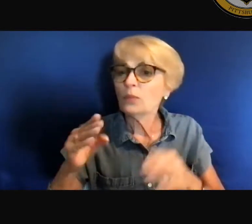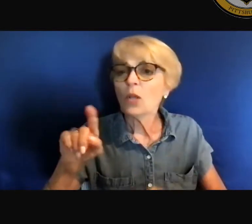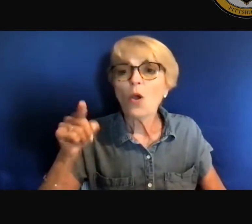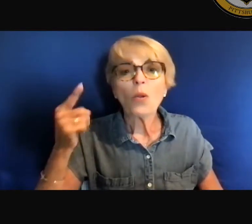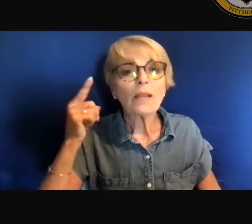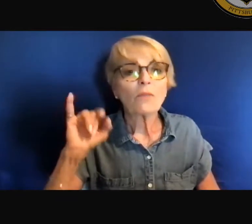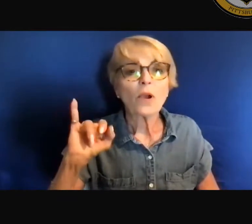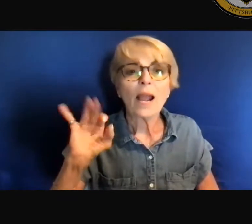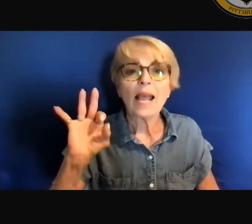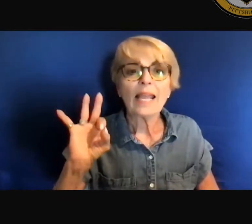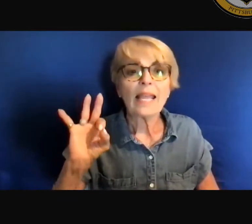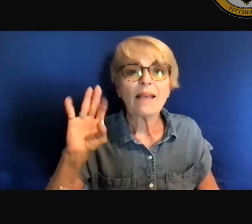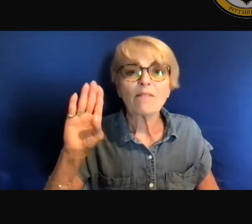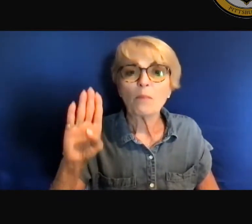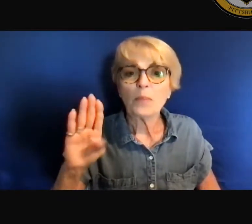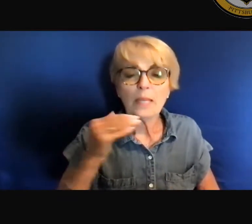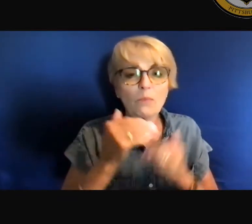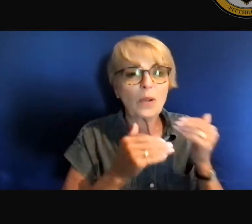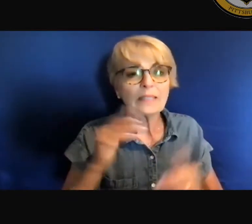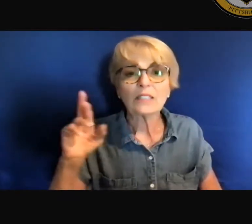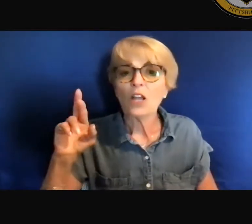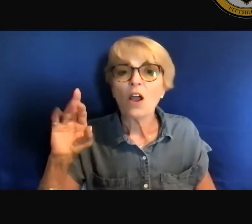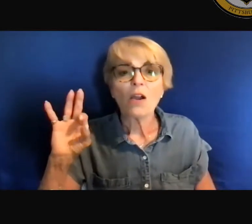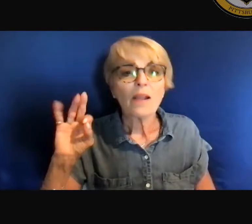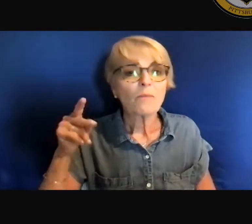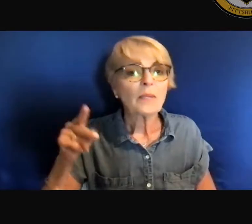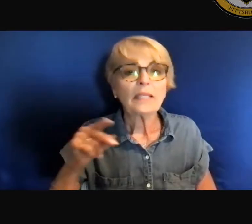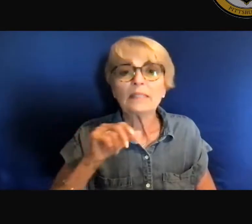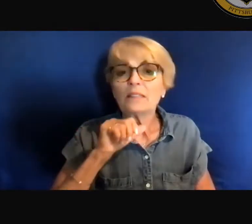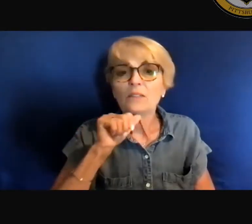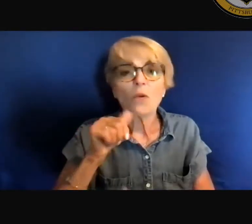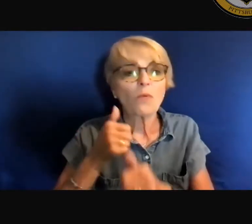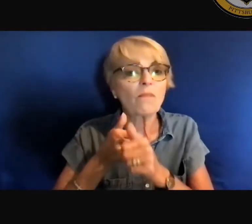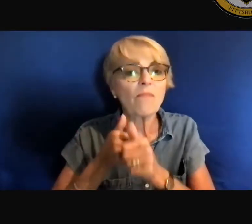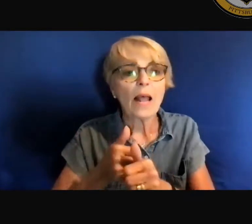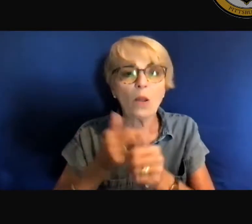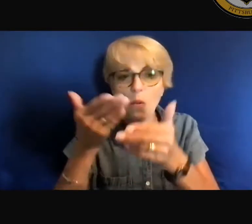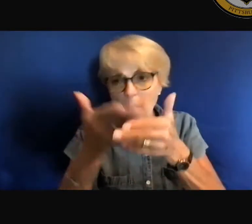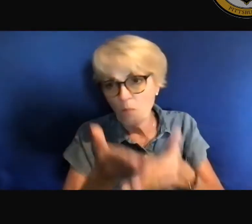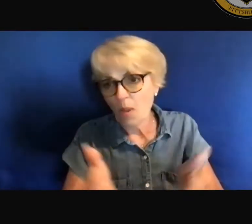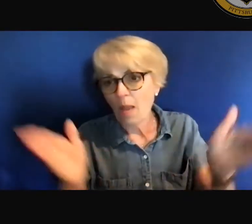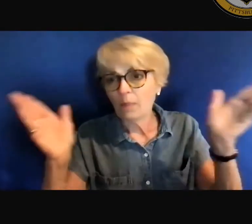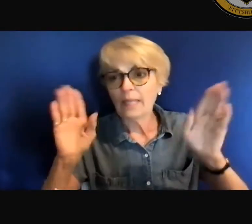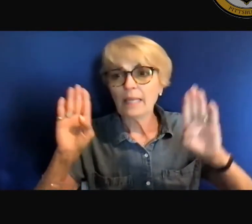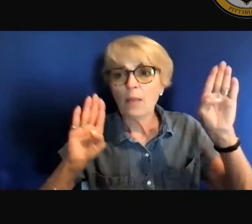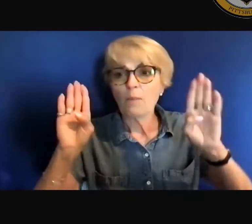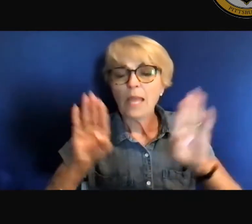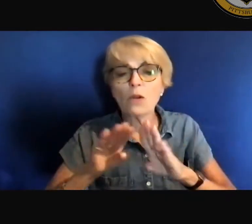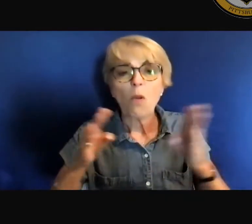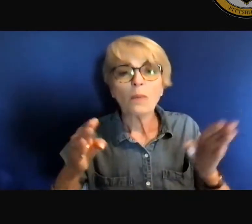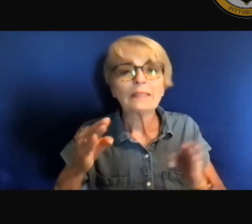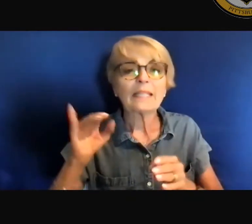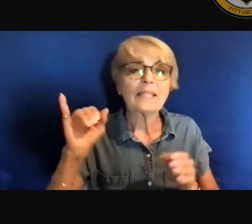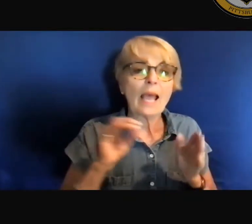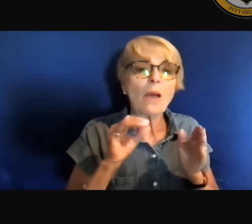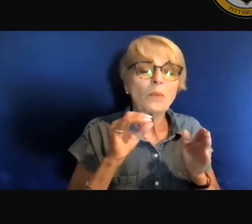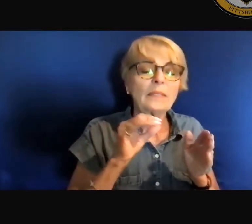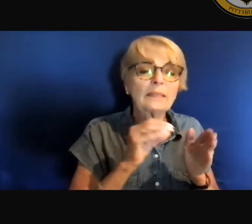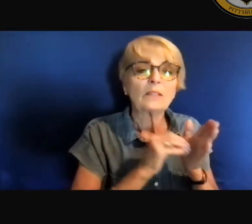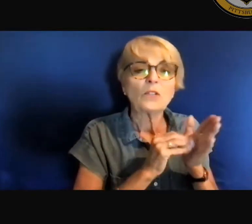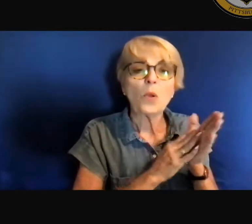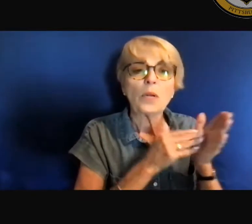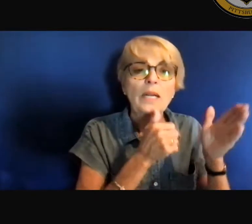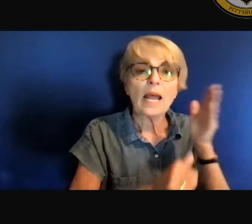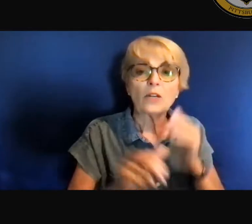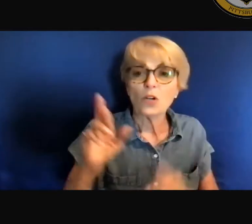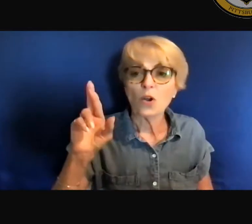process, and RFPs are not subject to public bid openings, so this is just, because this was noted under the RFP process, so just wanted to make that clarification.